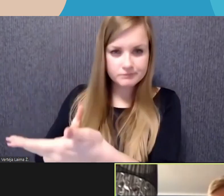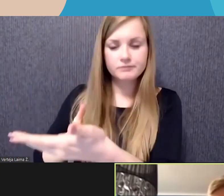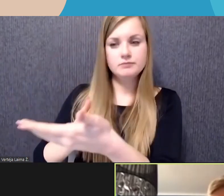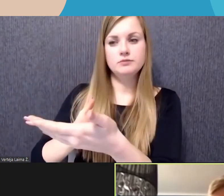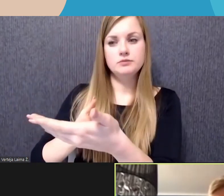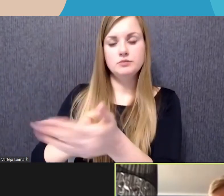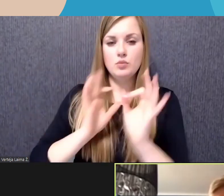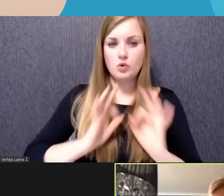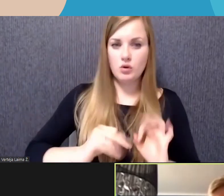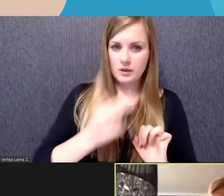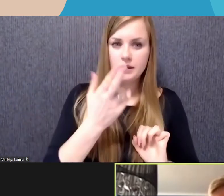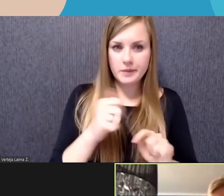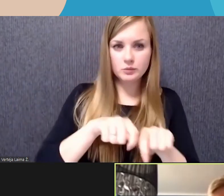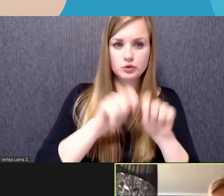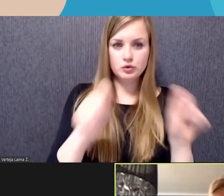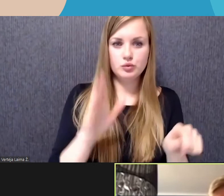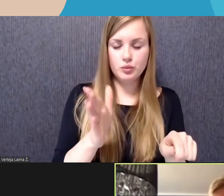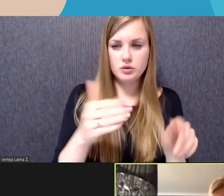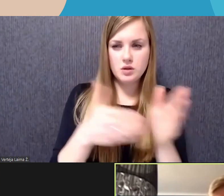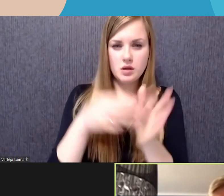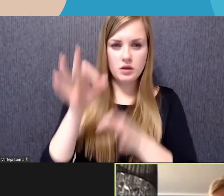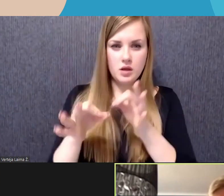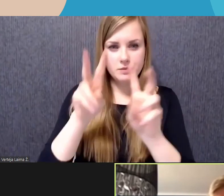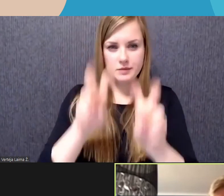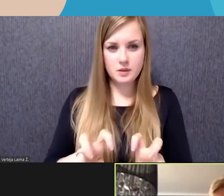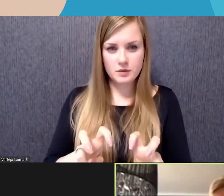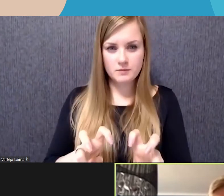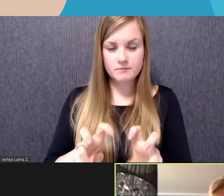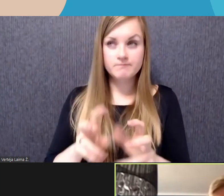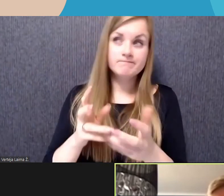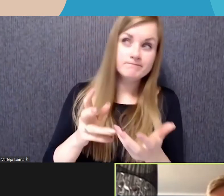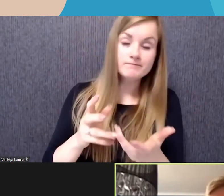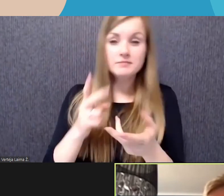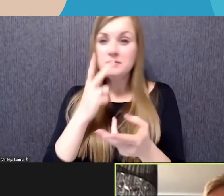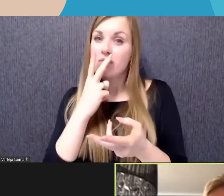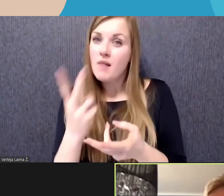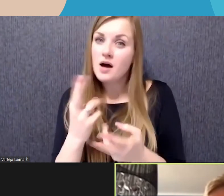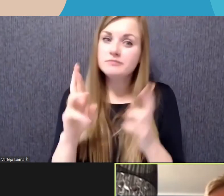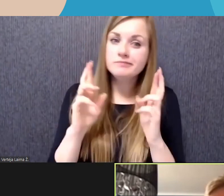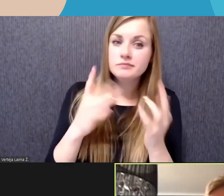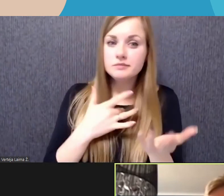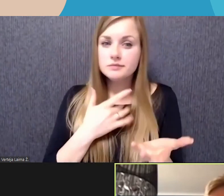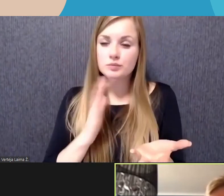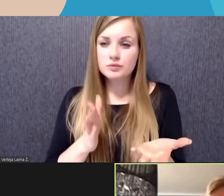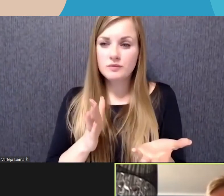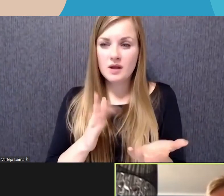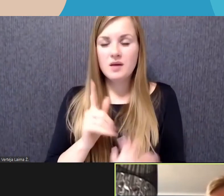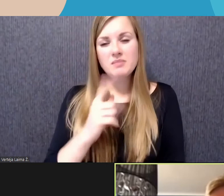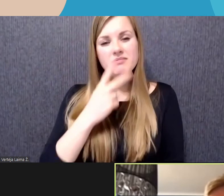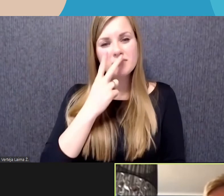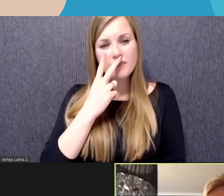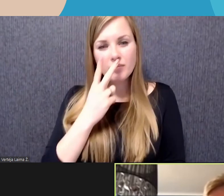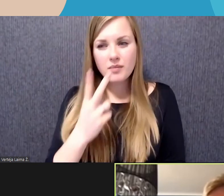prosecutor's office decided to start the pre-trial investigation. So I see the light in the